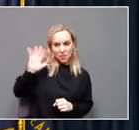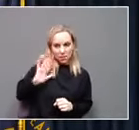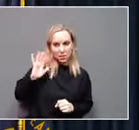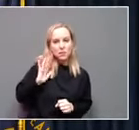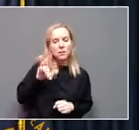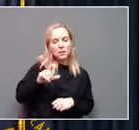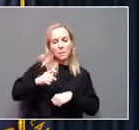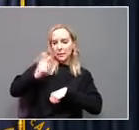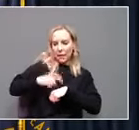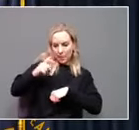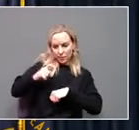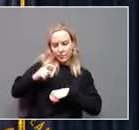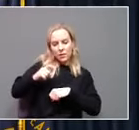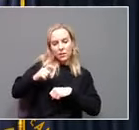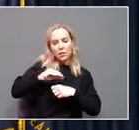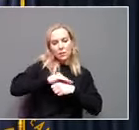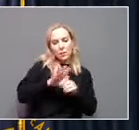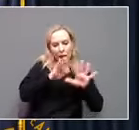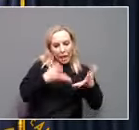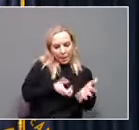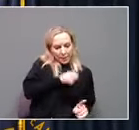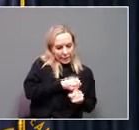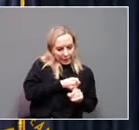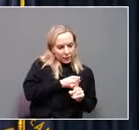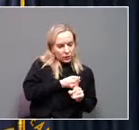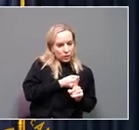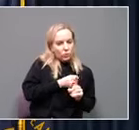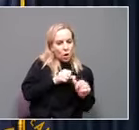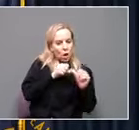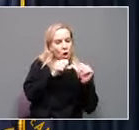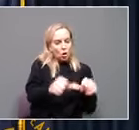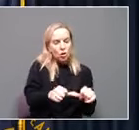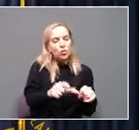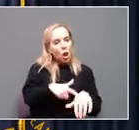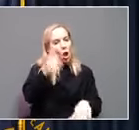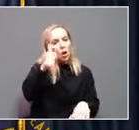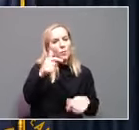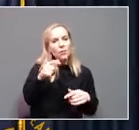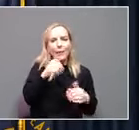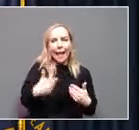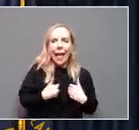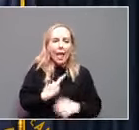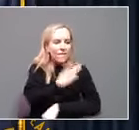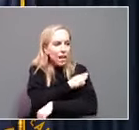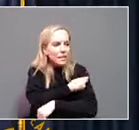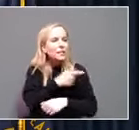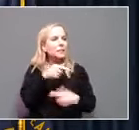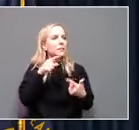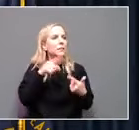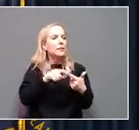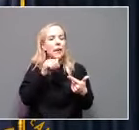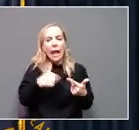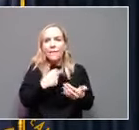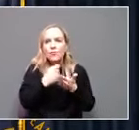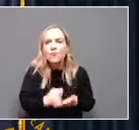that the pandemic hit folks was longer, but they didn't have vaccines the way that we do, or treatments the